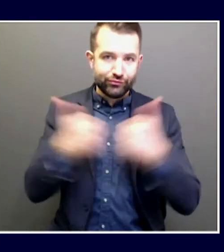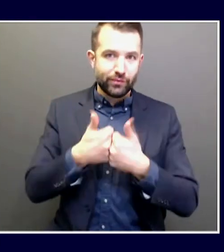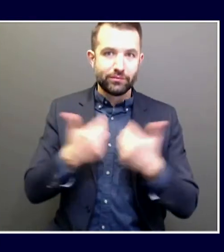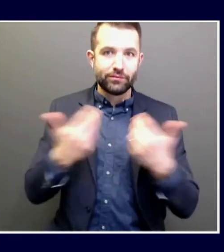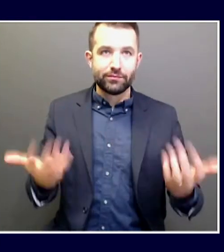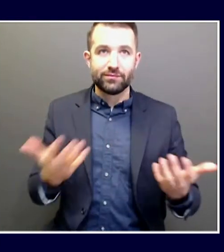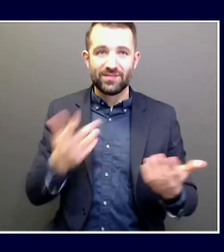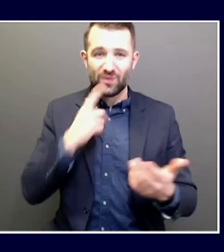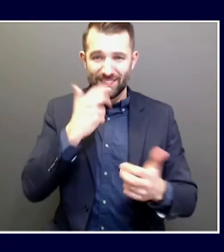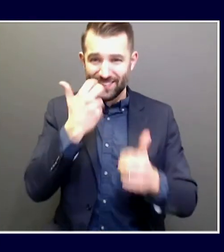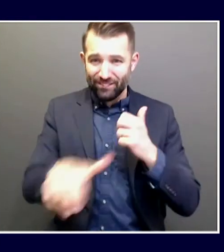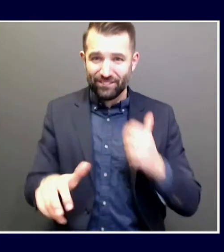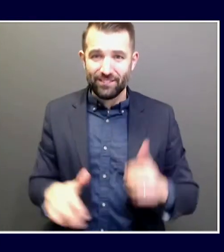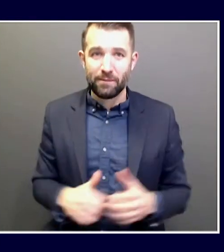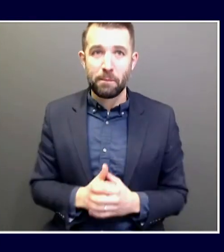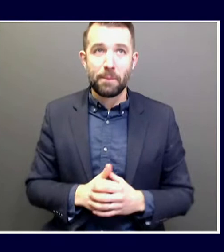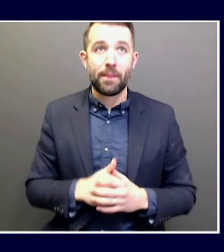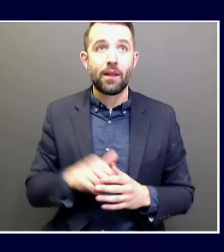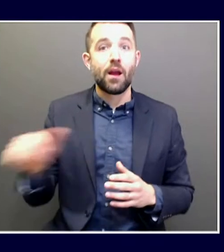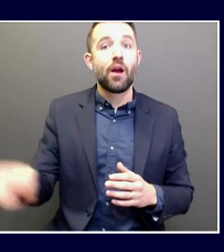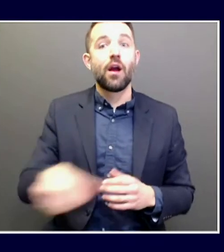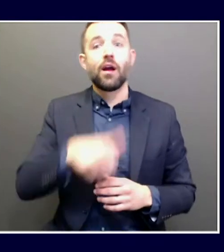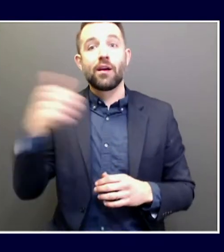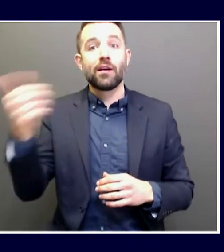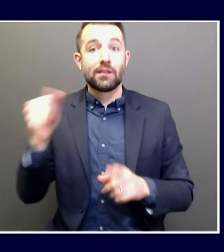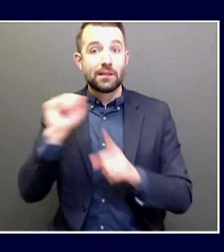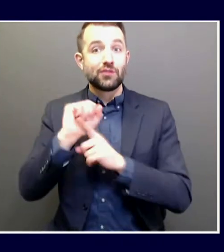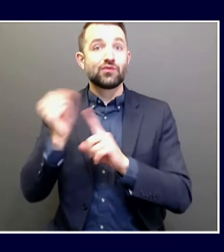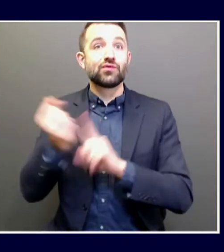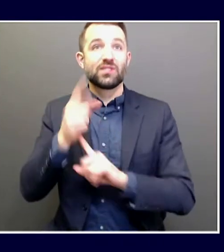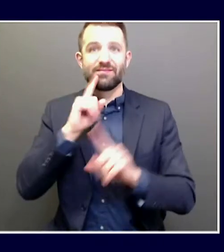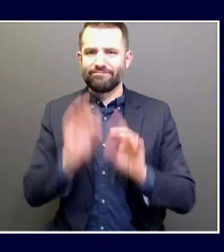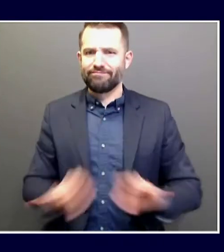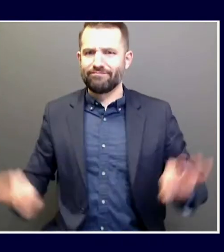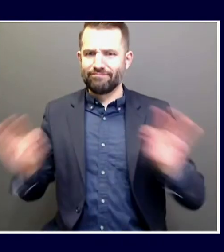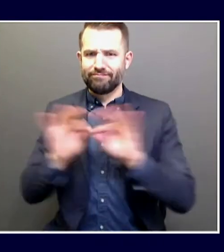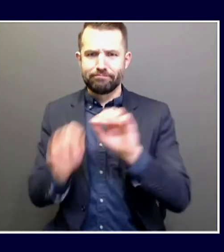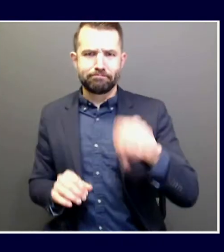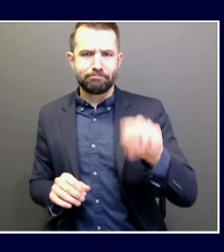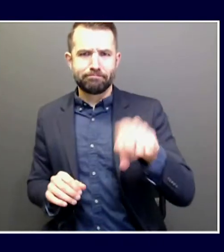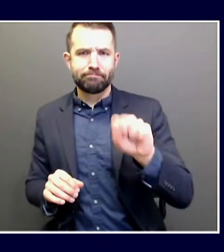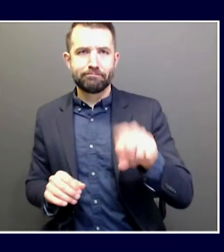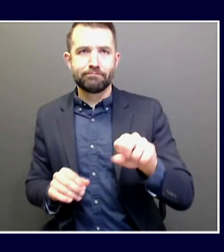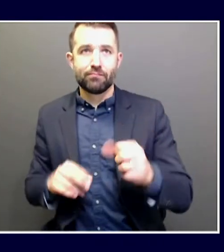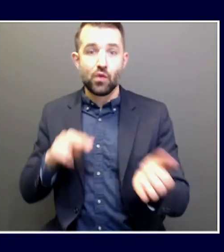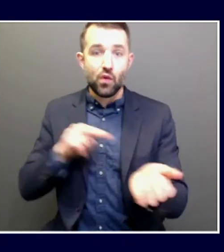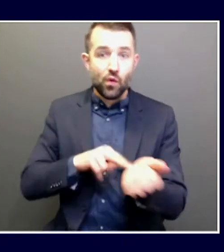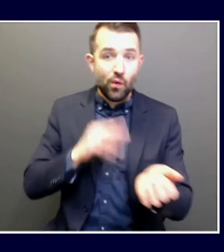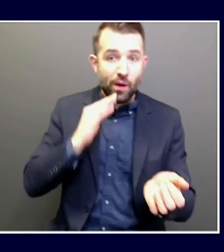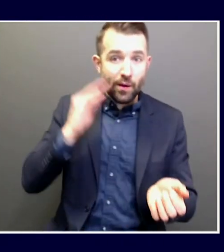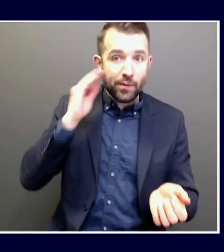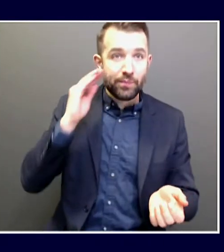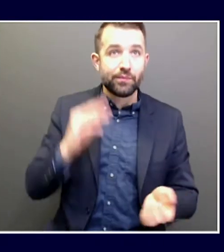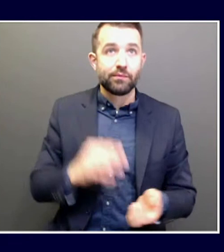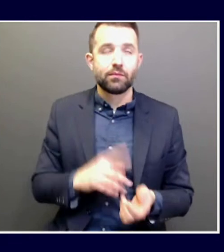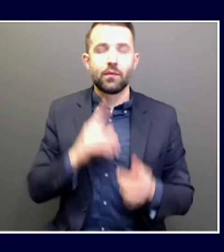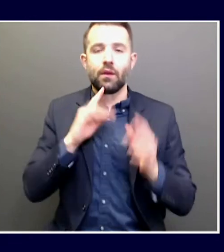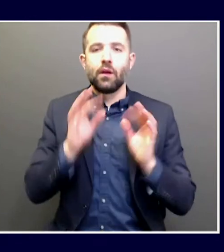In other settings, there's still value of contact tracing, for example, in nursing homes and places like that.